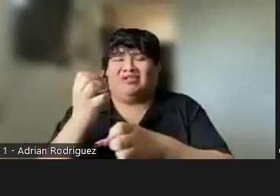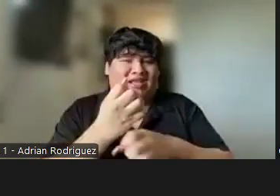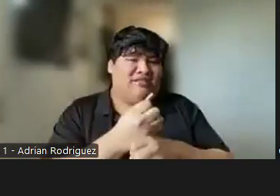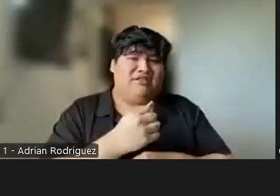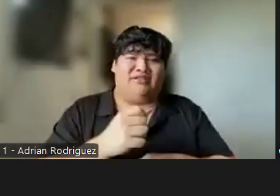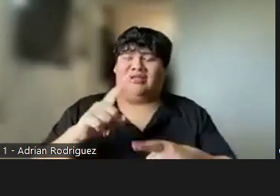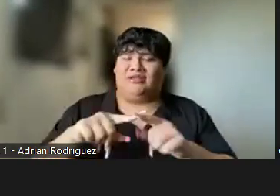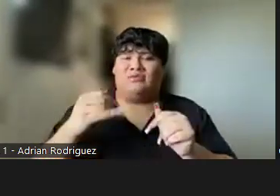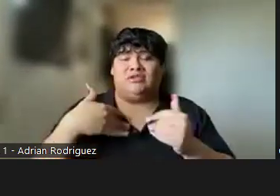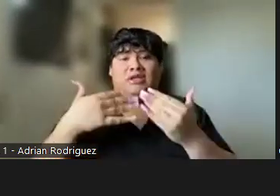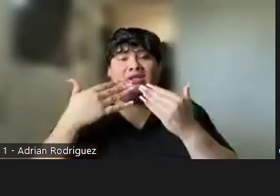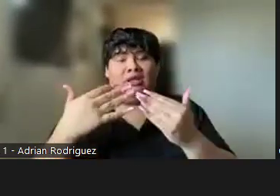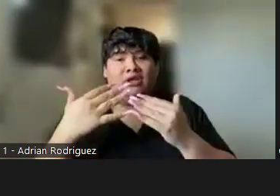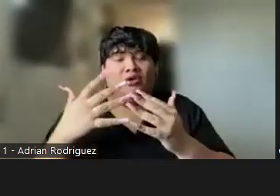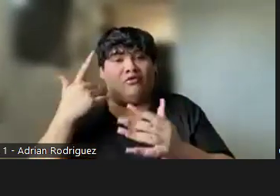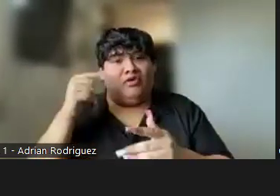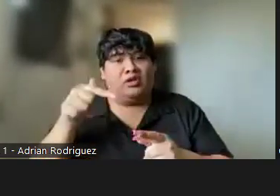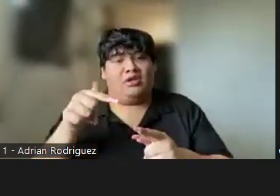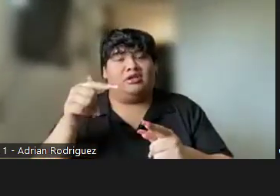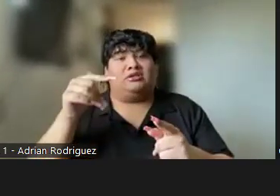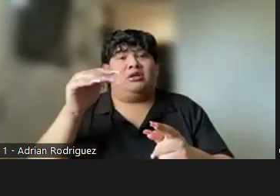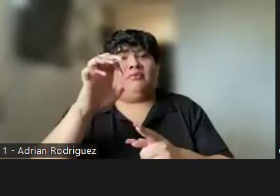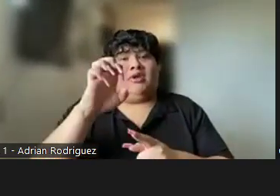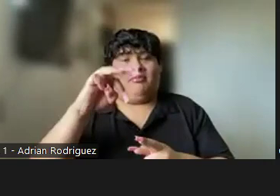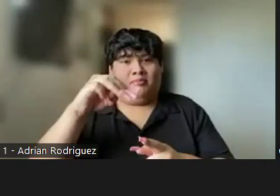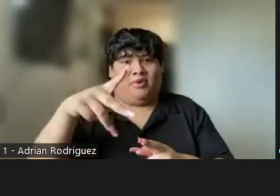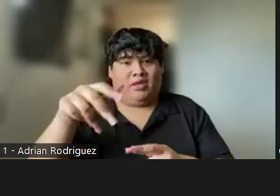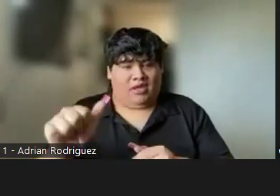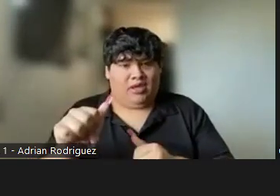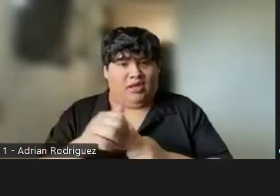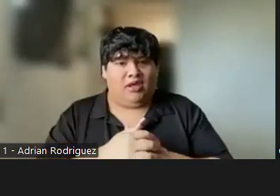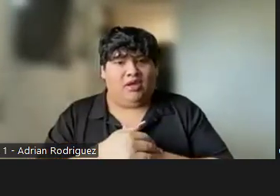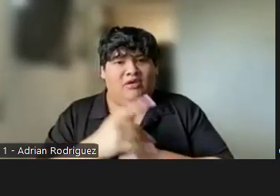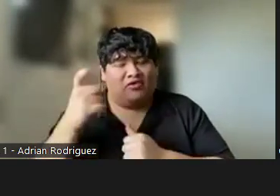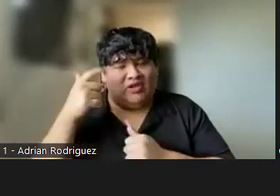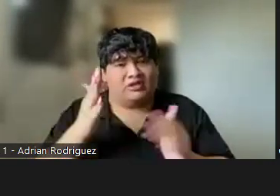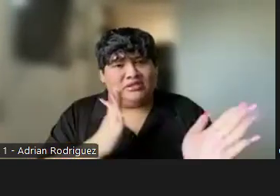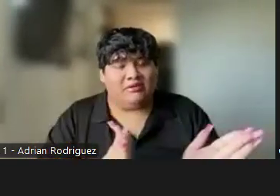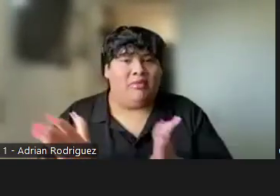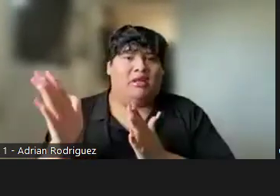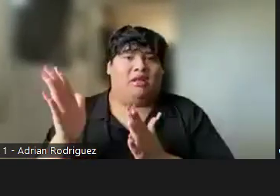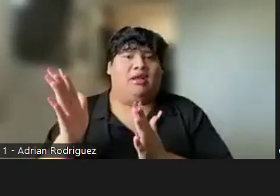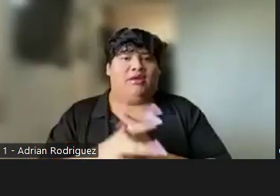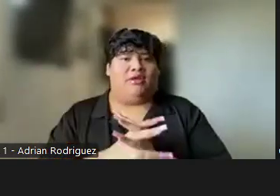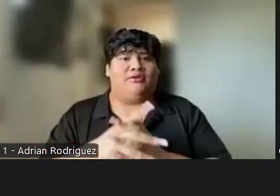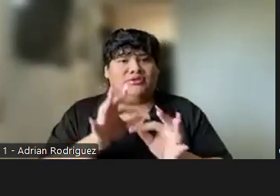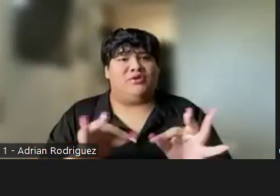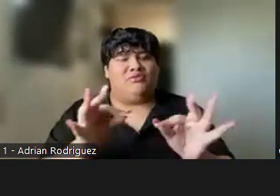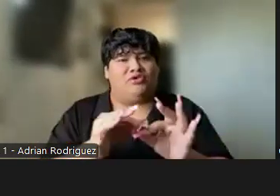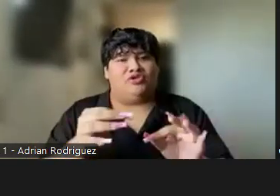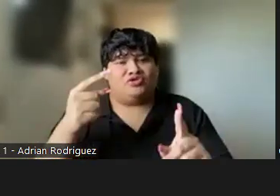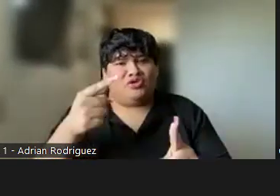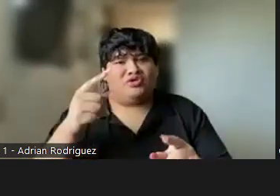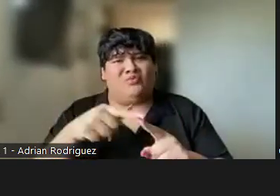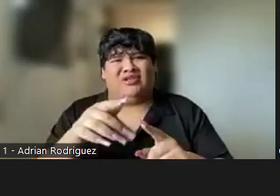really appreciate the focus and commitment to the MPA. It was clearly an ambitious plan, and it's given a really important structure to us to weather